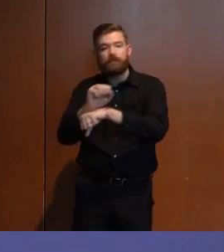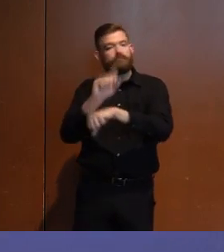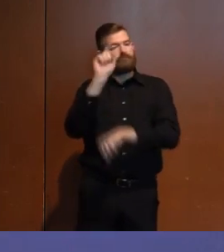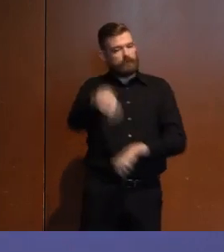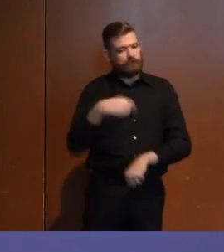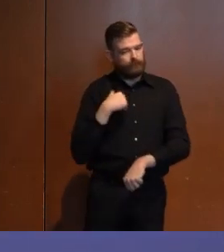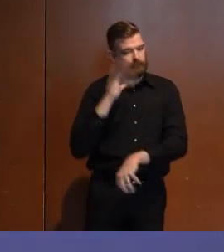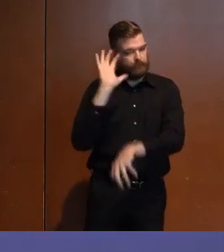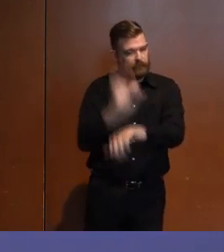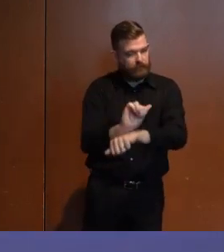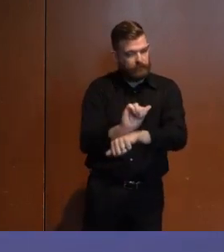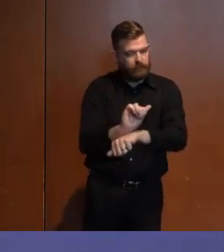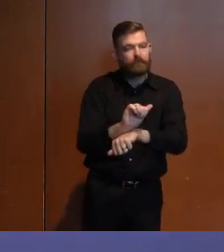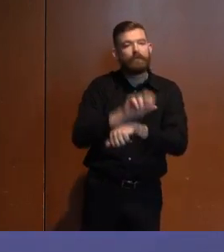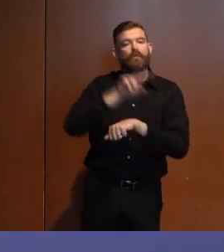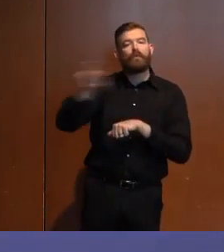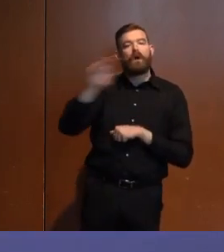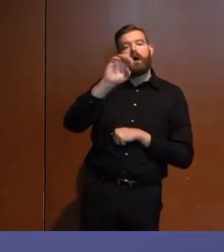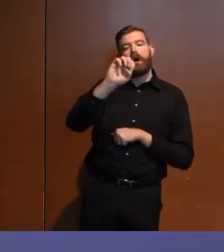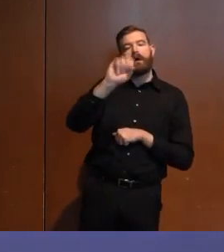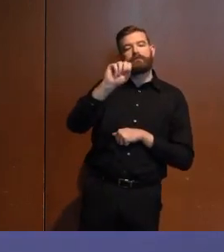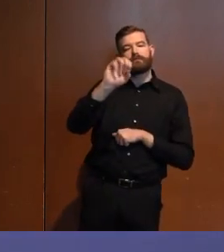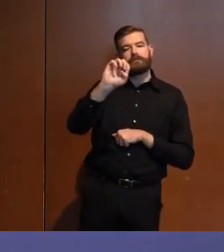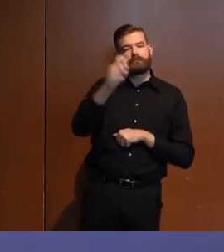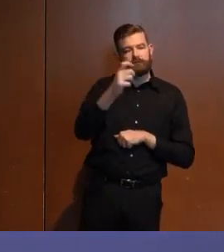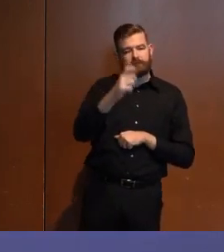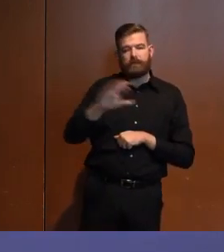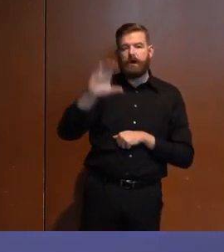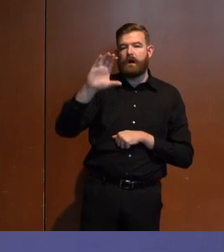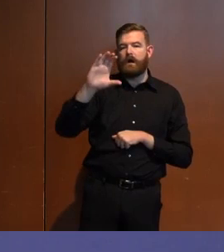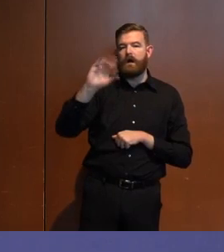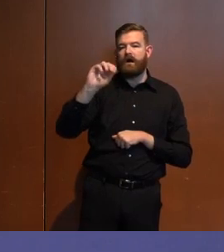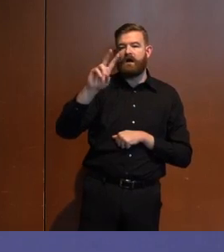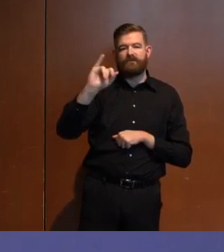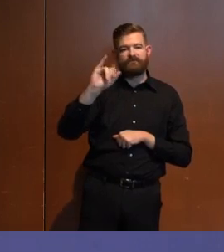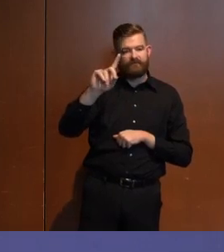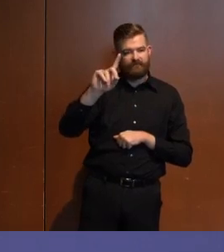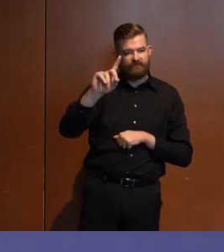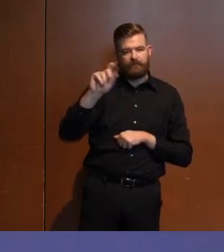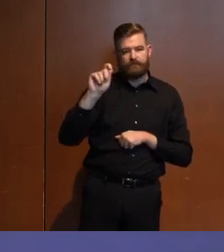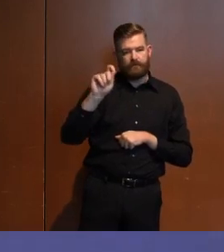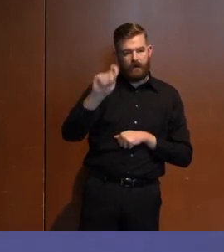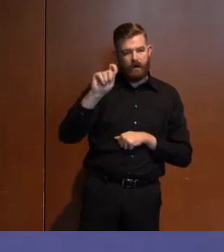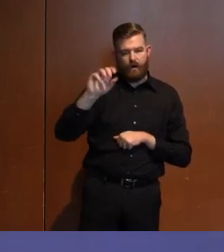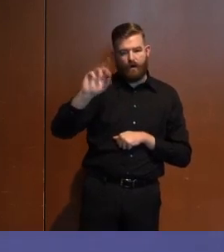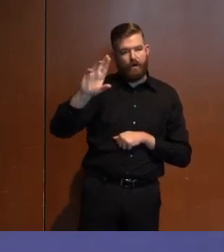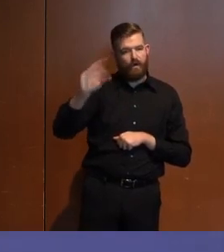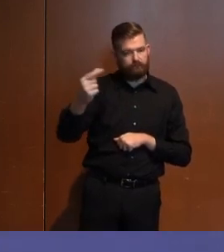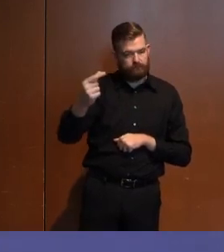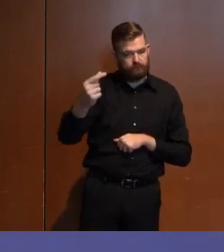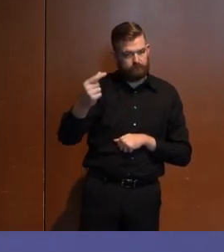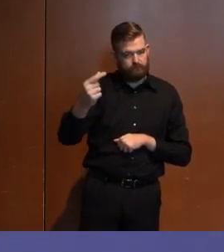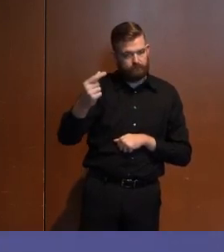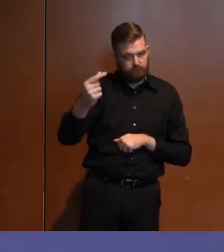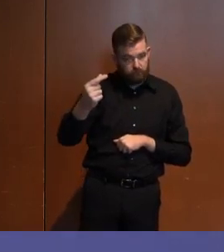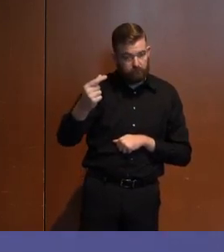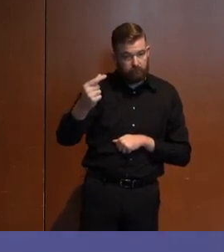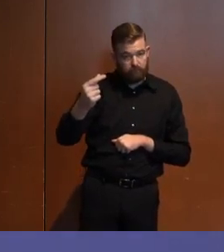essexcovid.org. And again, as the number of positive cases continues to rise, we need to take steps now to ensure our